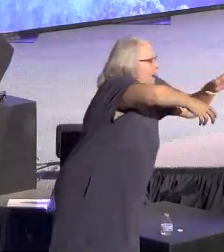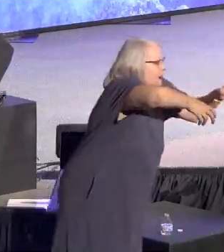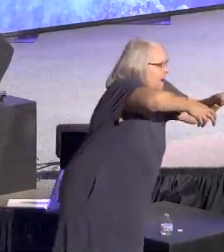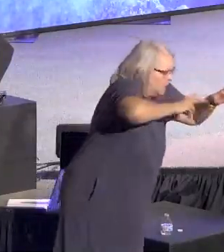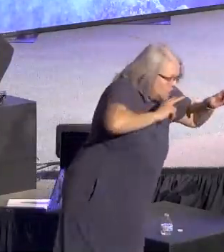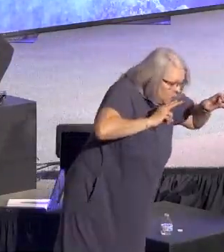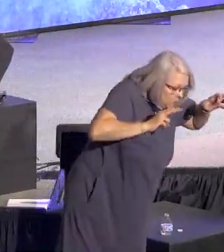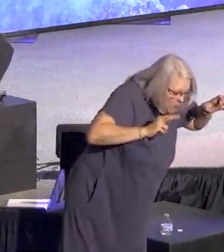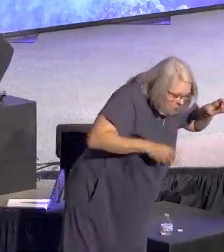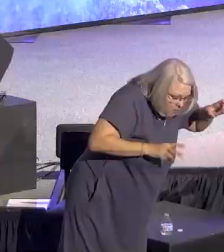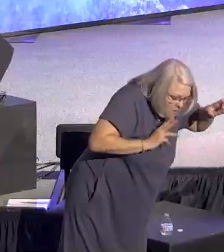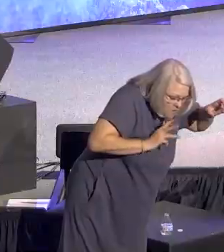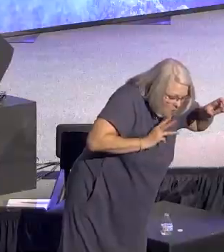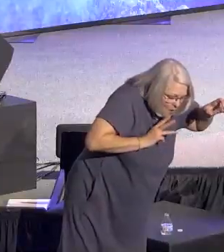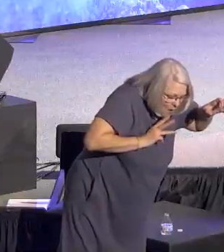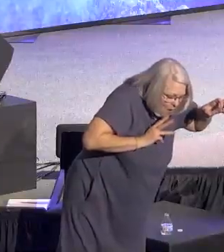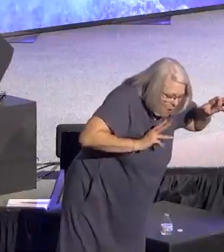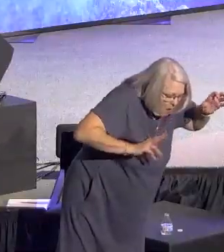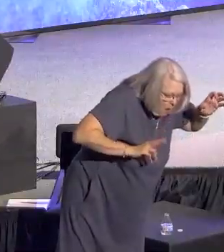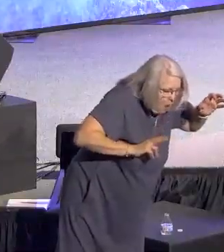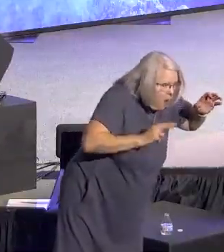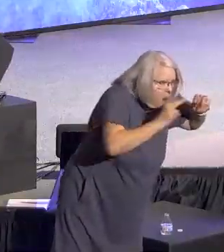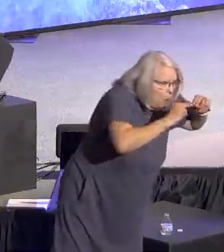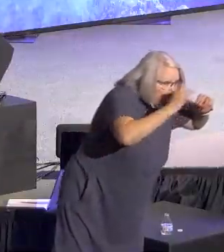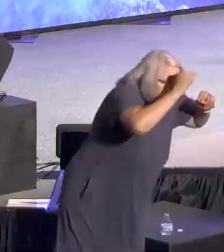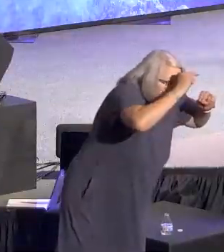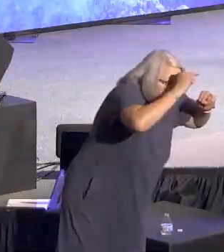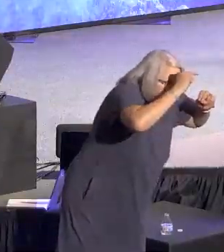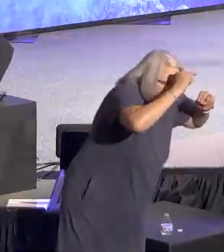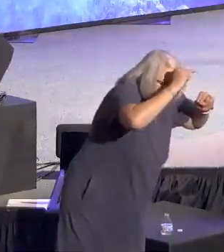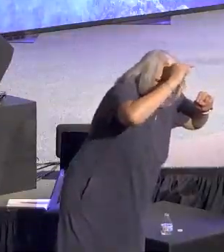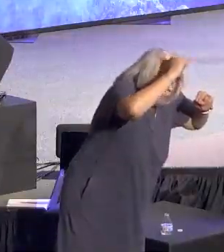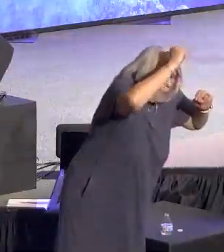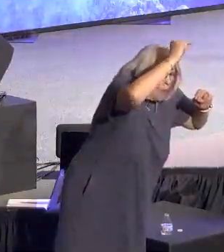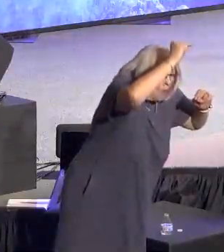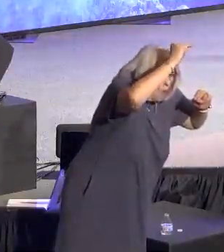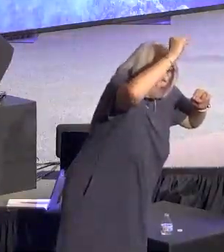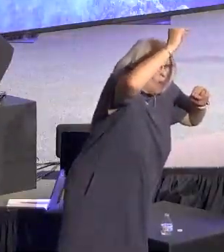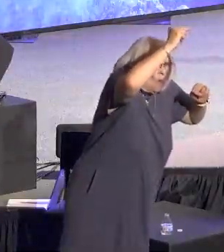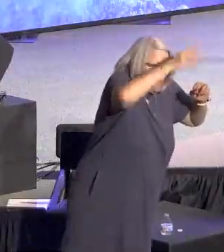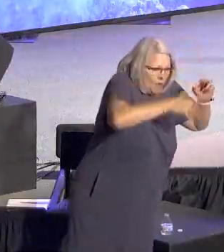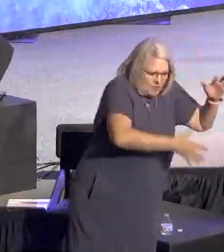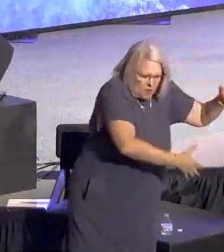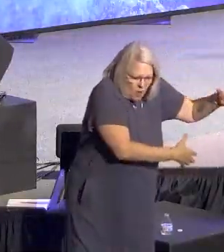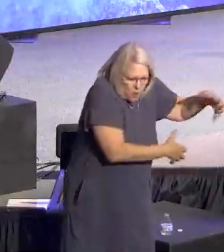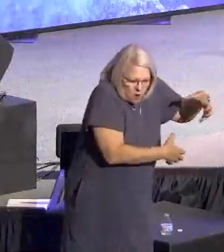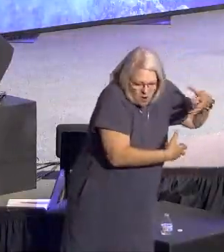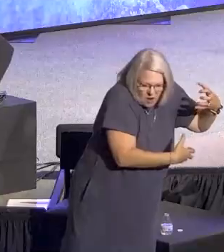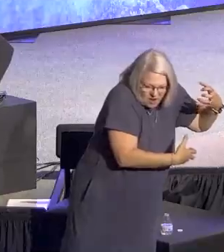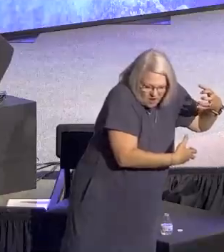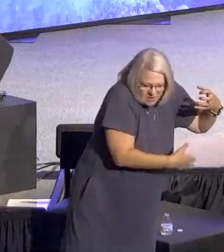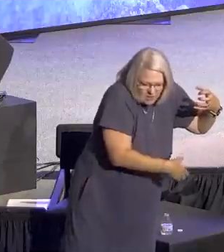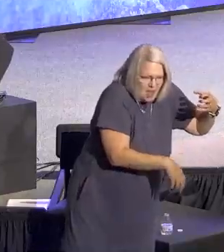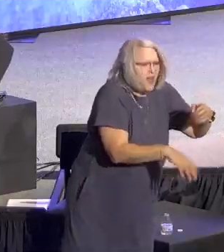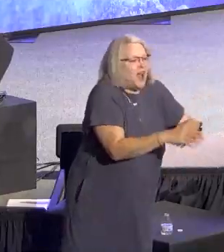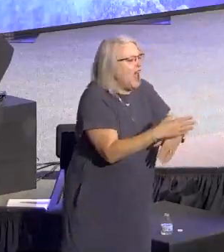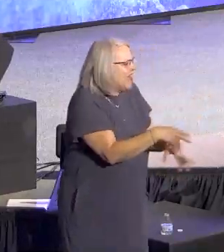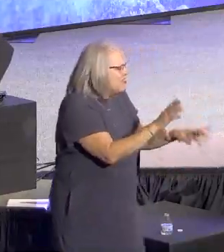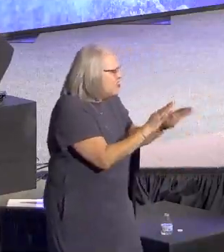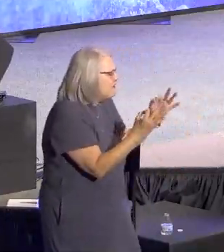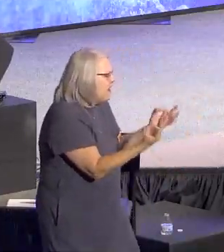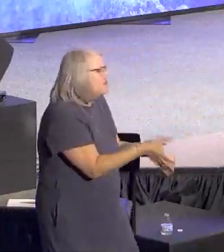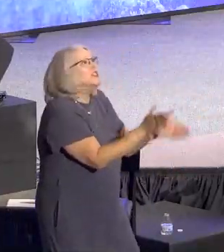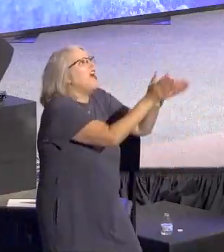at an angle, to a height that was probably about as high as this gray facade above the platform here. And to the applause of their